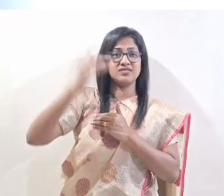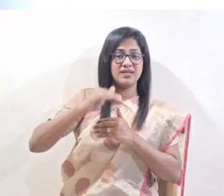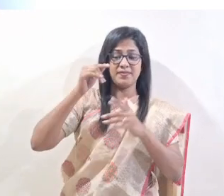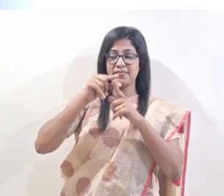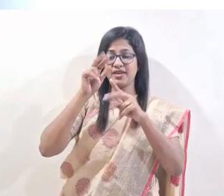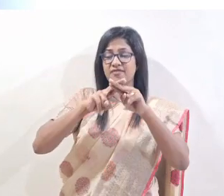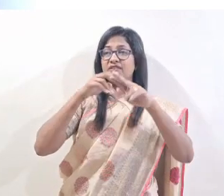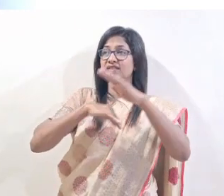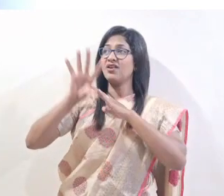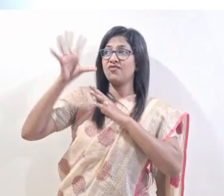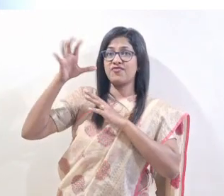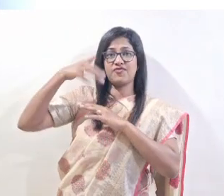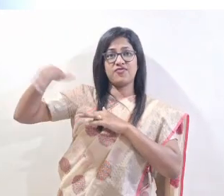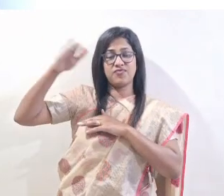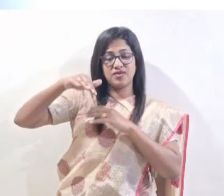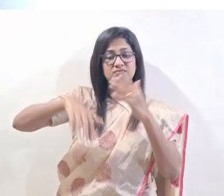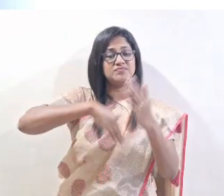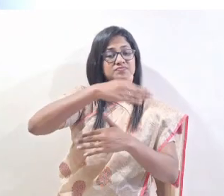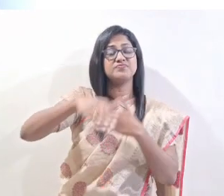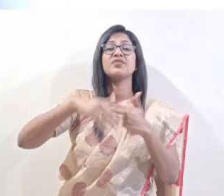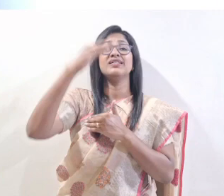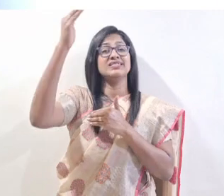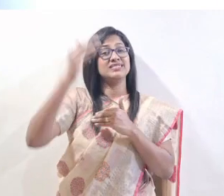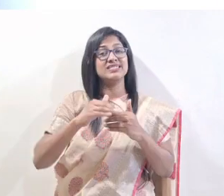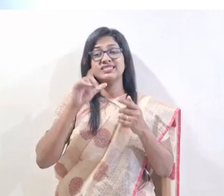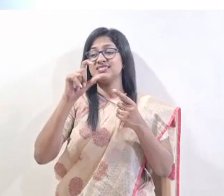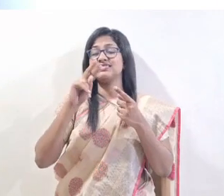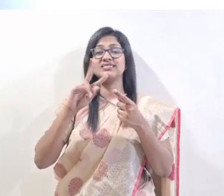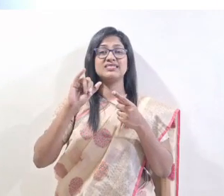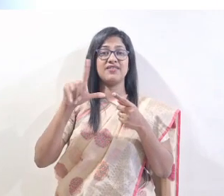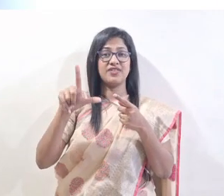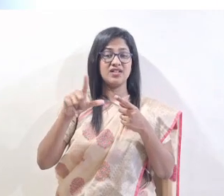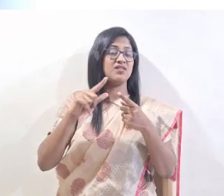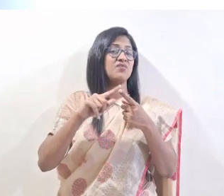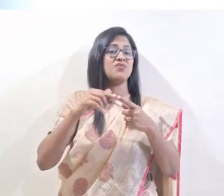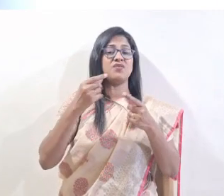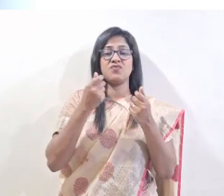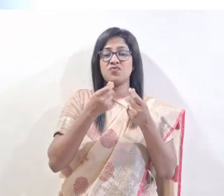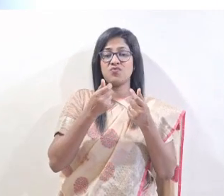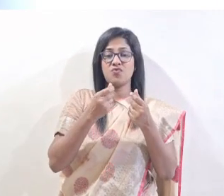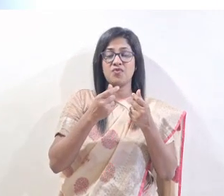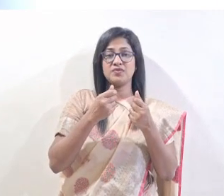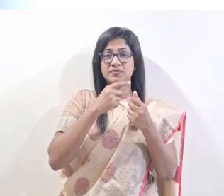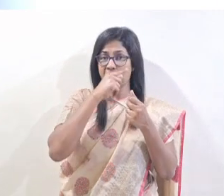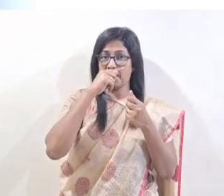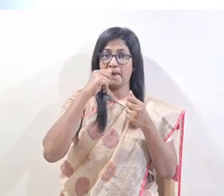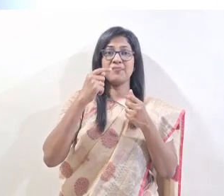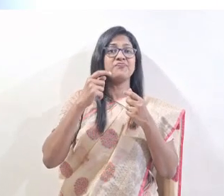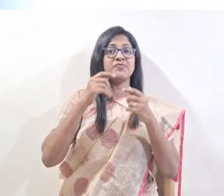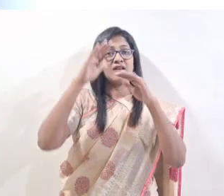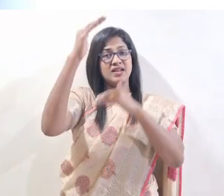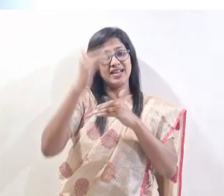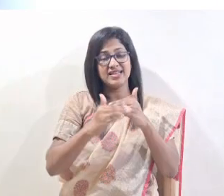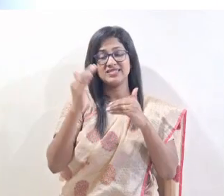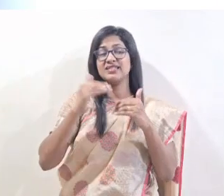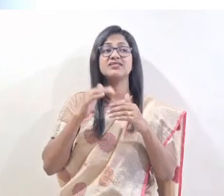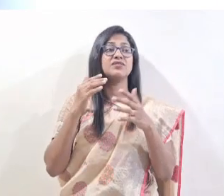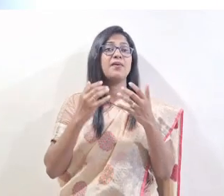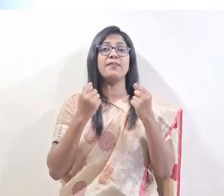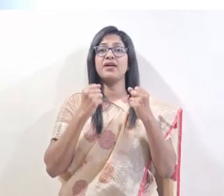like that, and major reduction in civil cost, as there was absolutely no ancillary building at all.